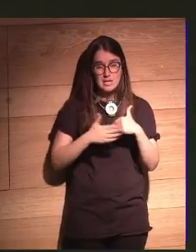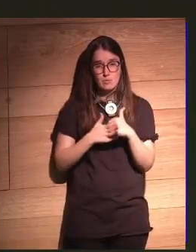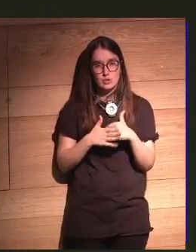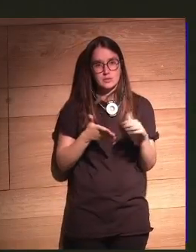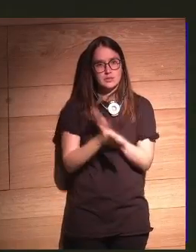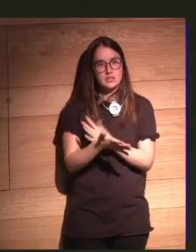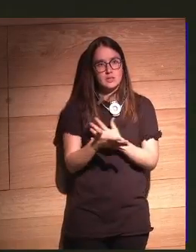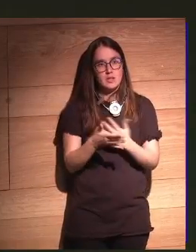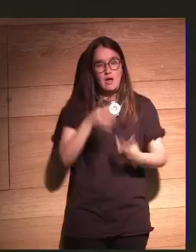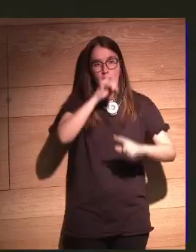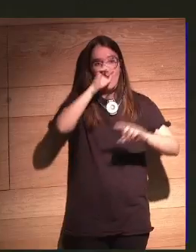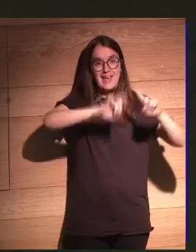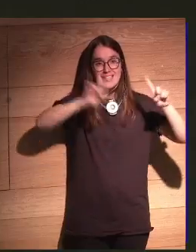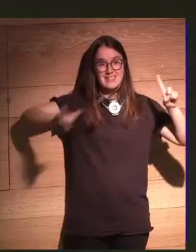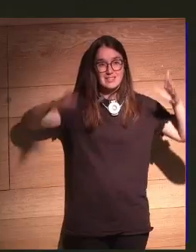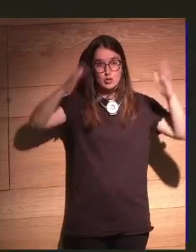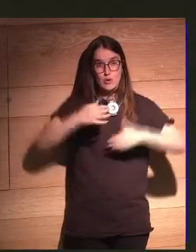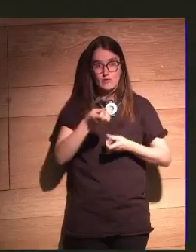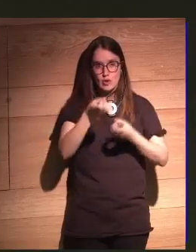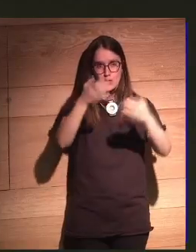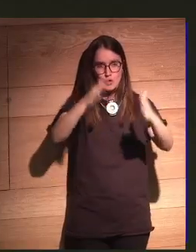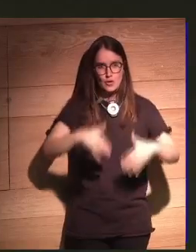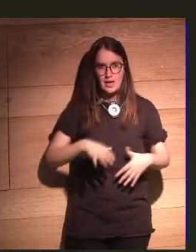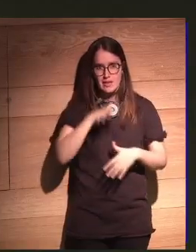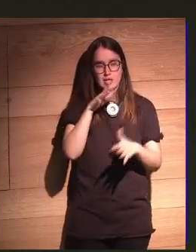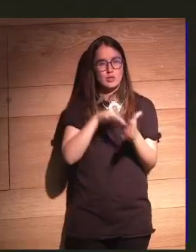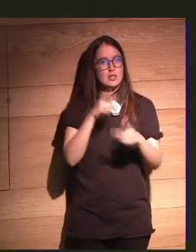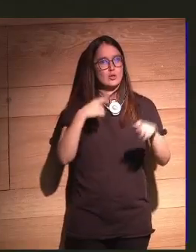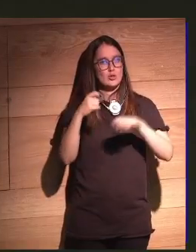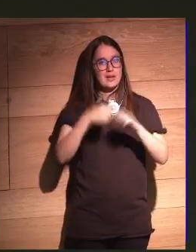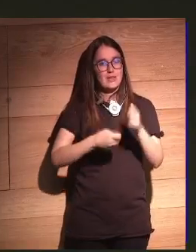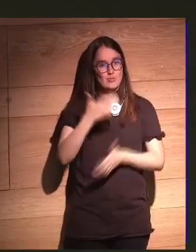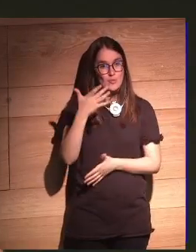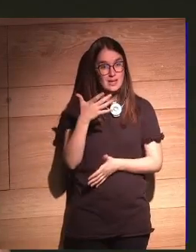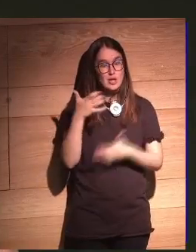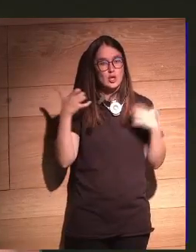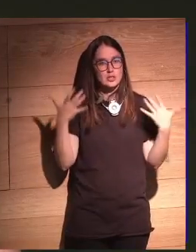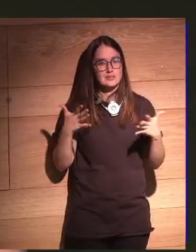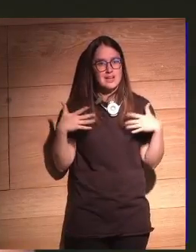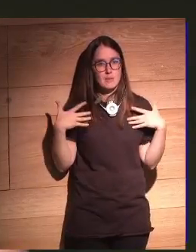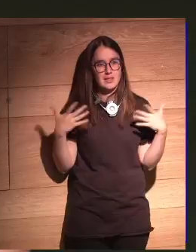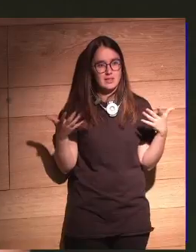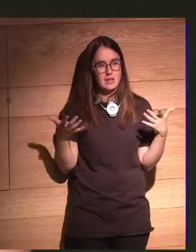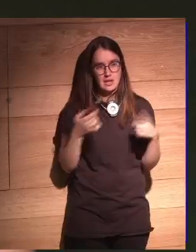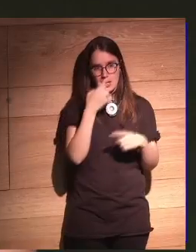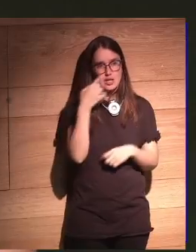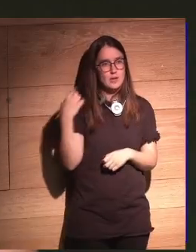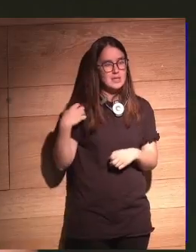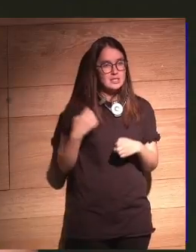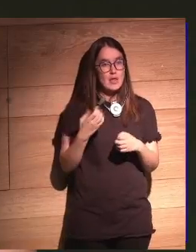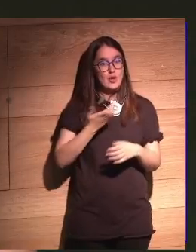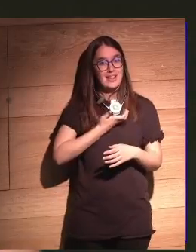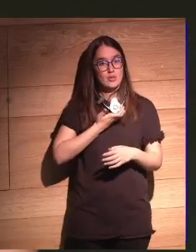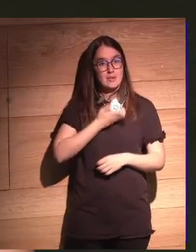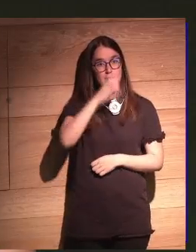one of the things is that there is no information, there are no statistics, and they're one of the things that happens on our real estate market. So suddenly